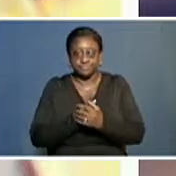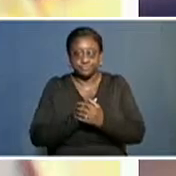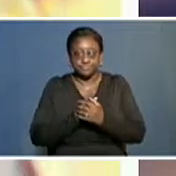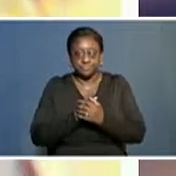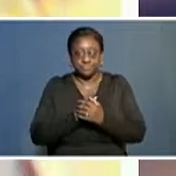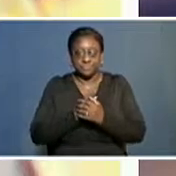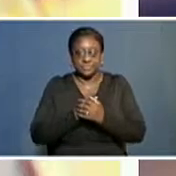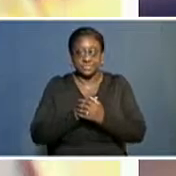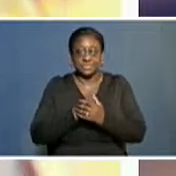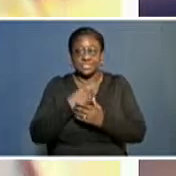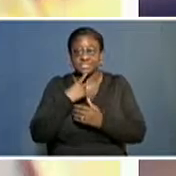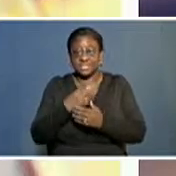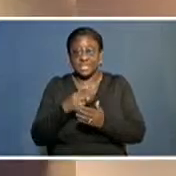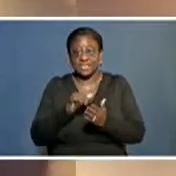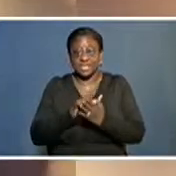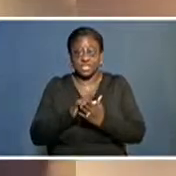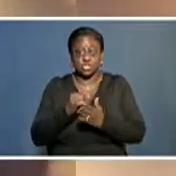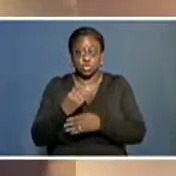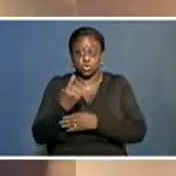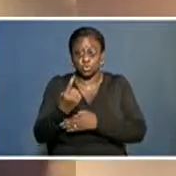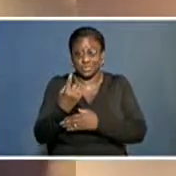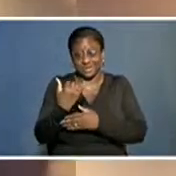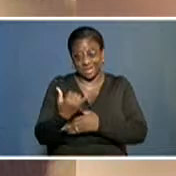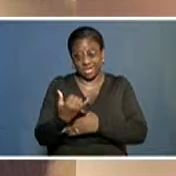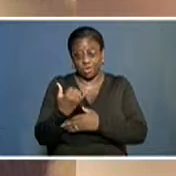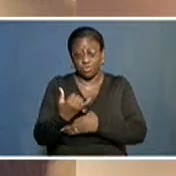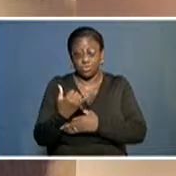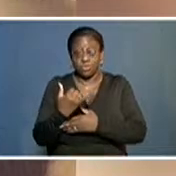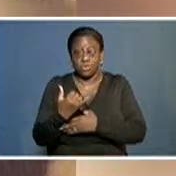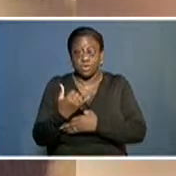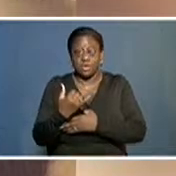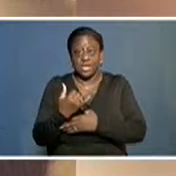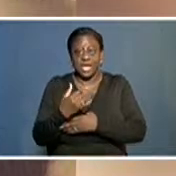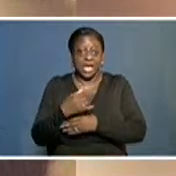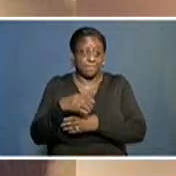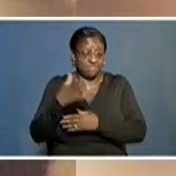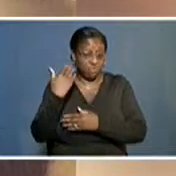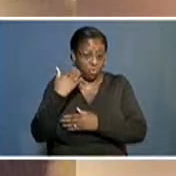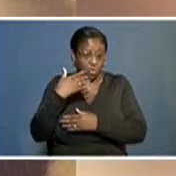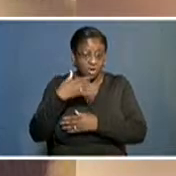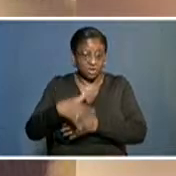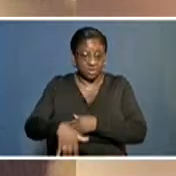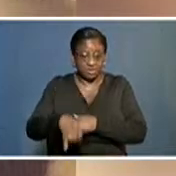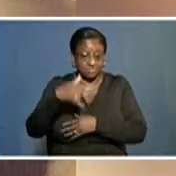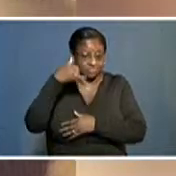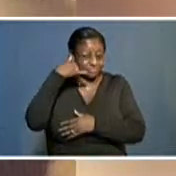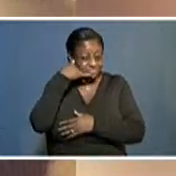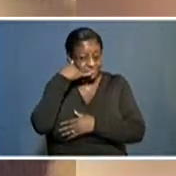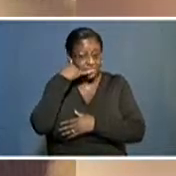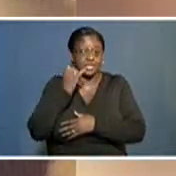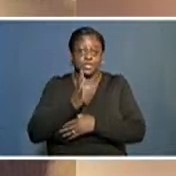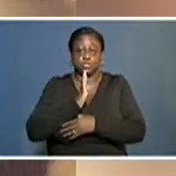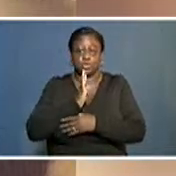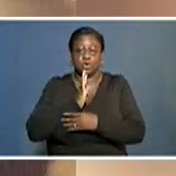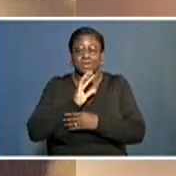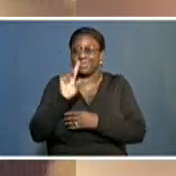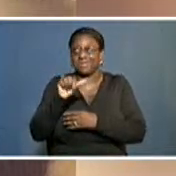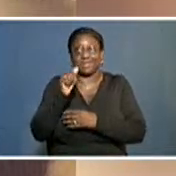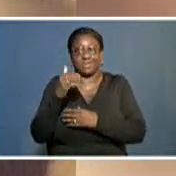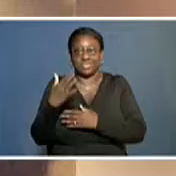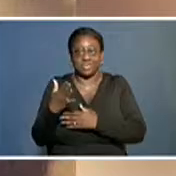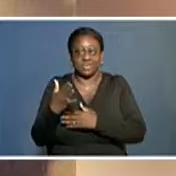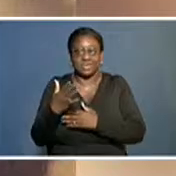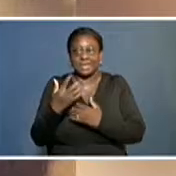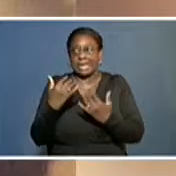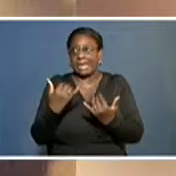It's lonely. It's lonely now. When I could have picked up the phone and called her and talked to her about anything, now